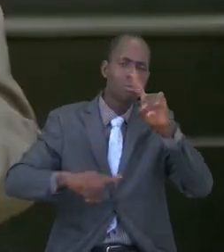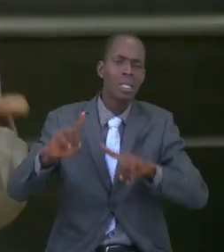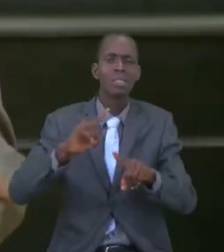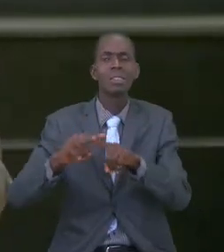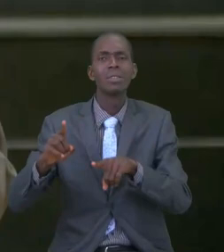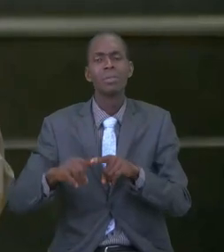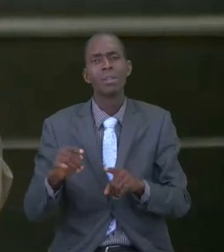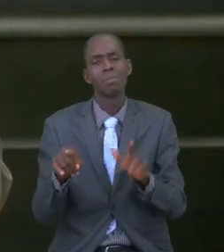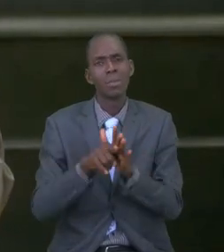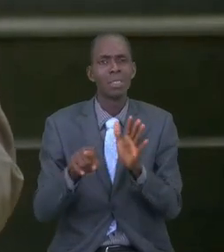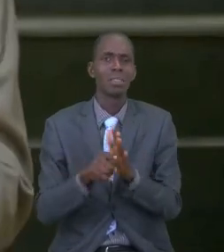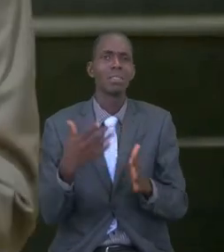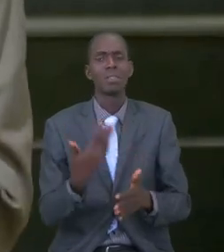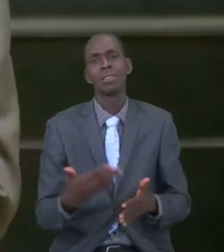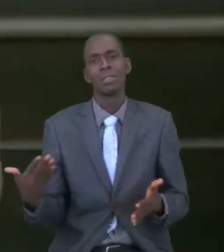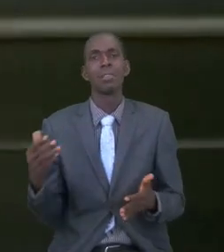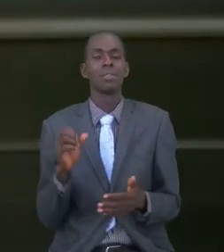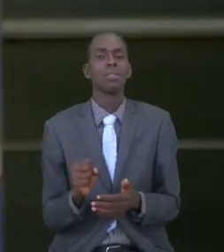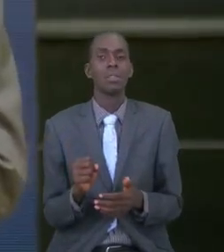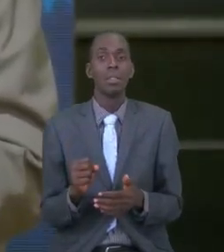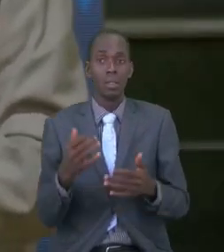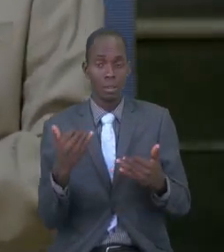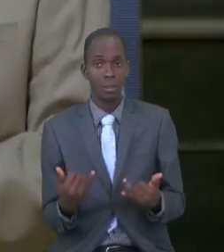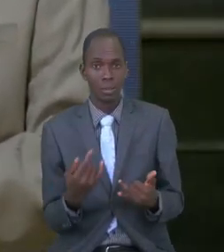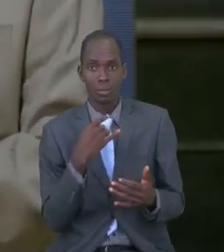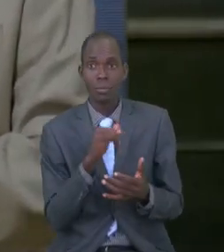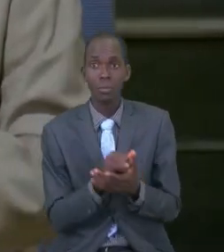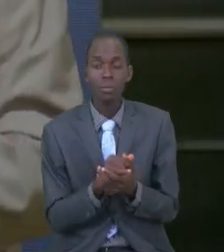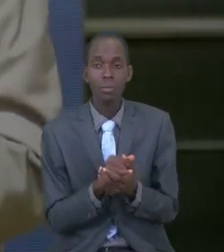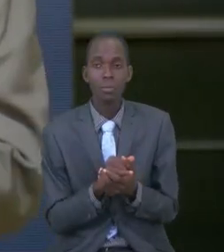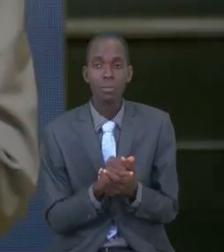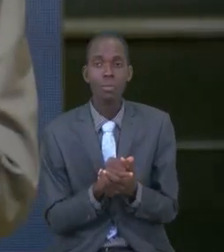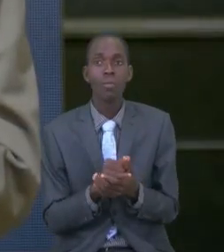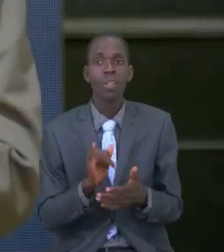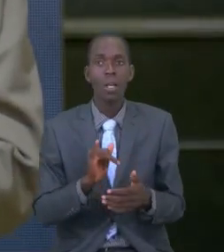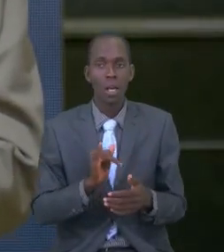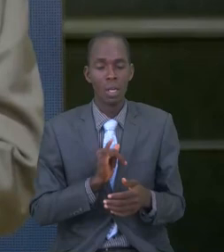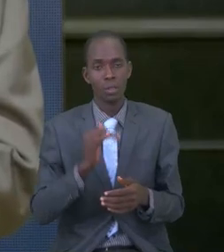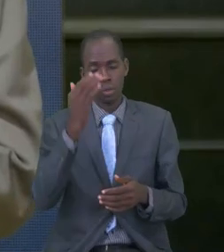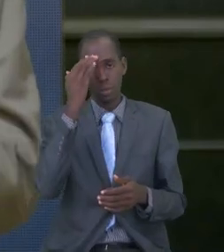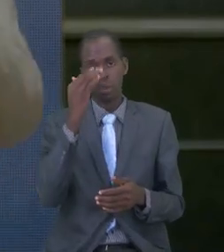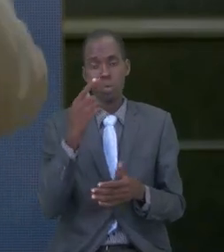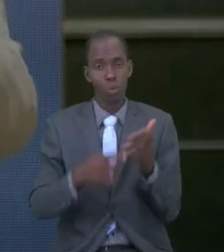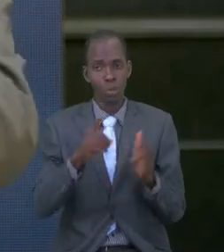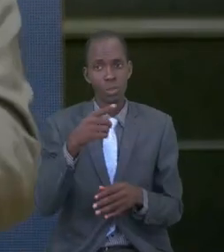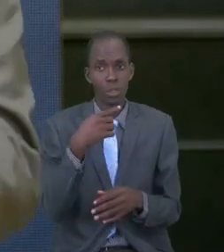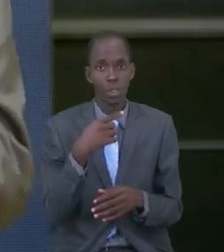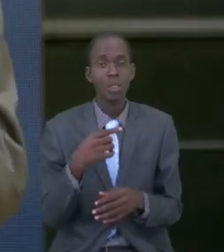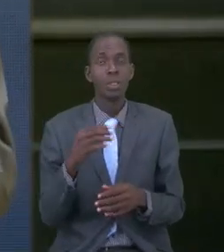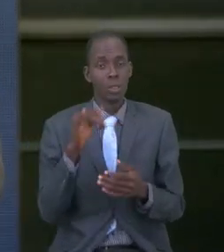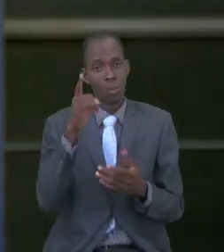Look at me now. I know my earthly father. And I know what he said. He wanted